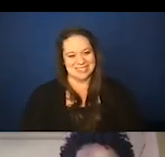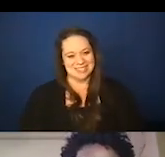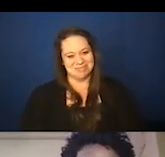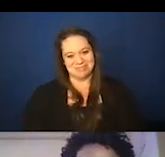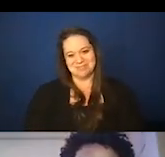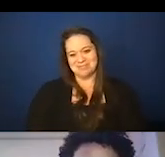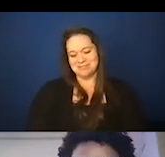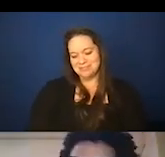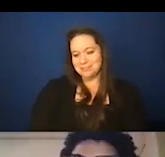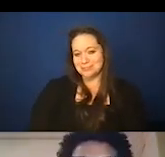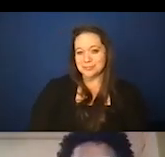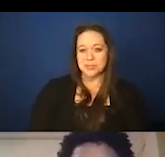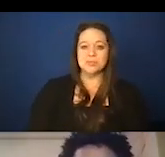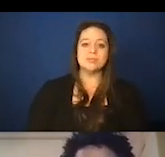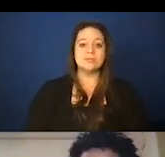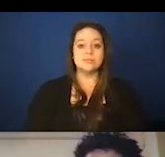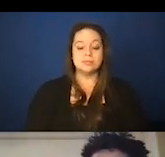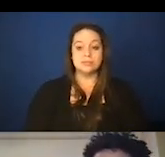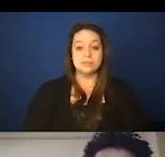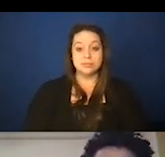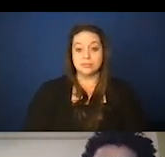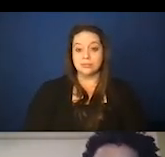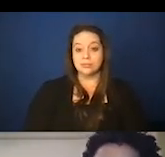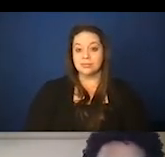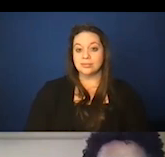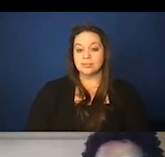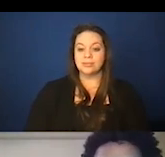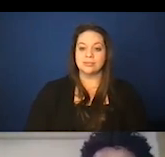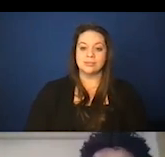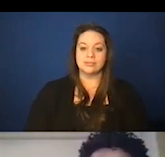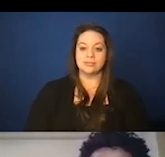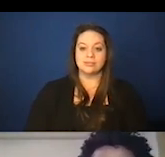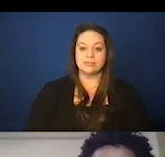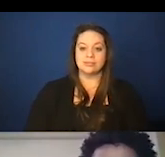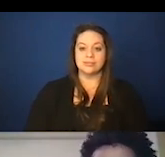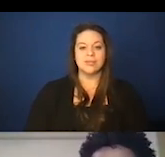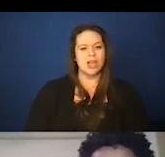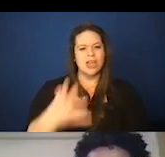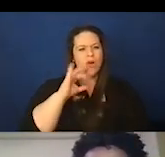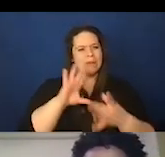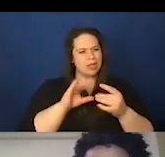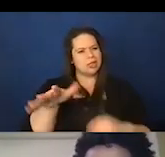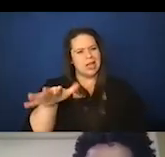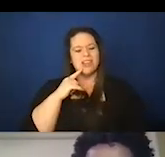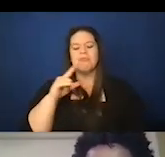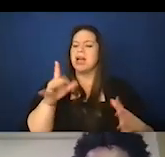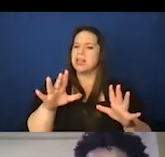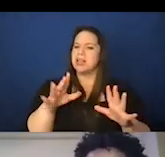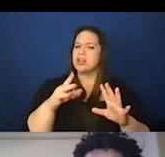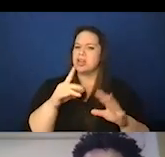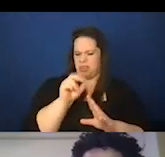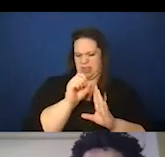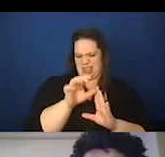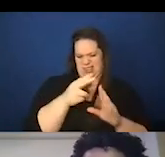So you've already alluded to this. So in 30 seconds, can you tell me why it's important for more